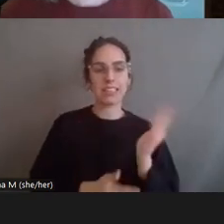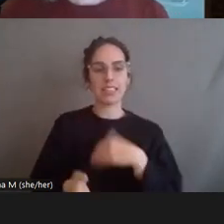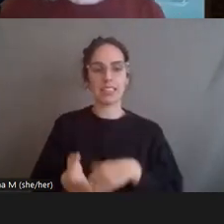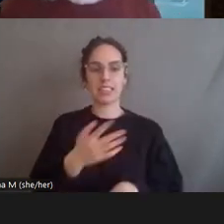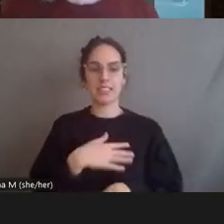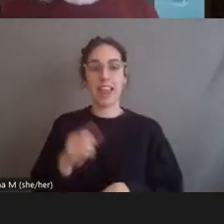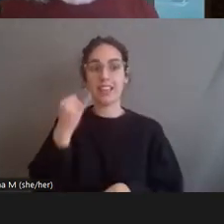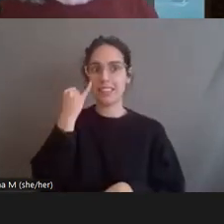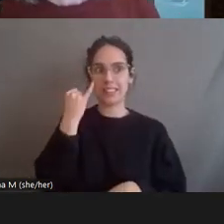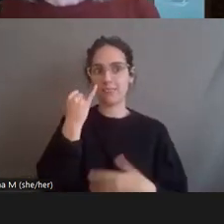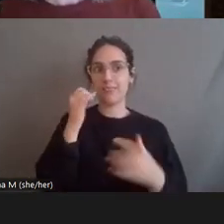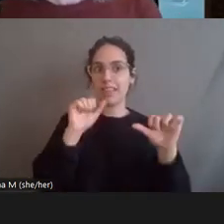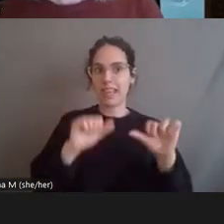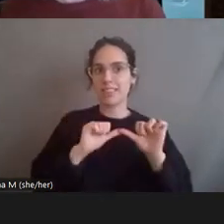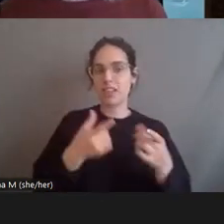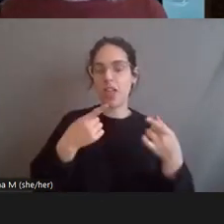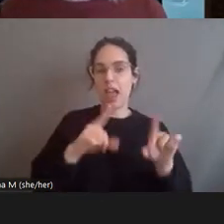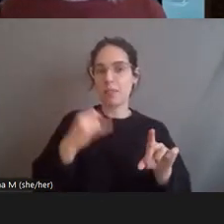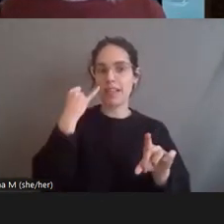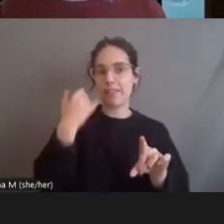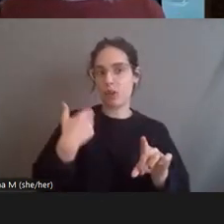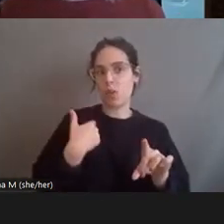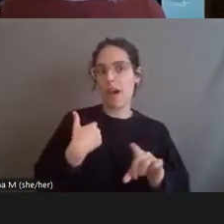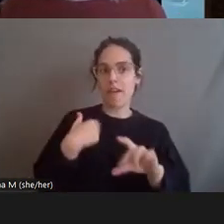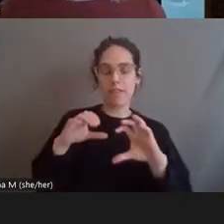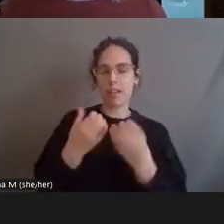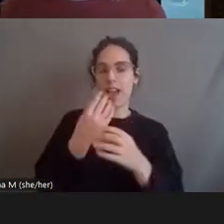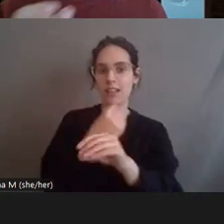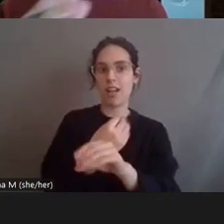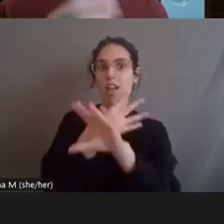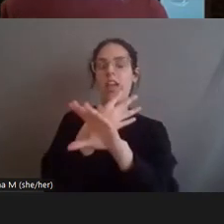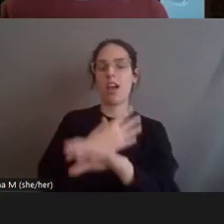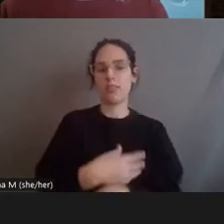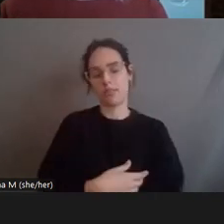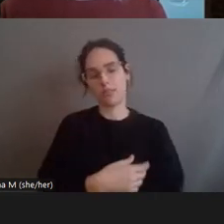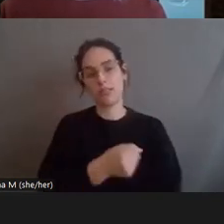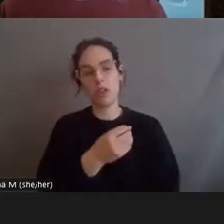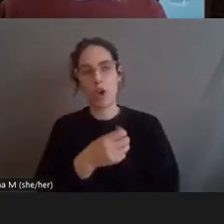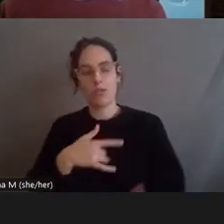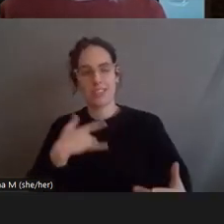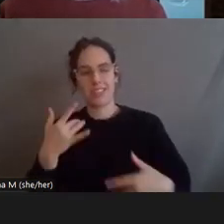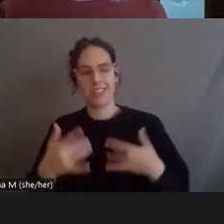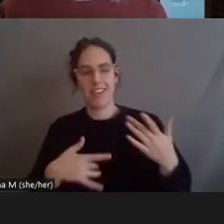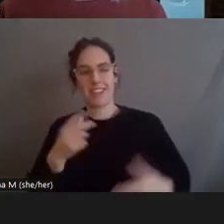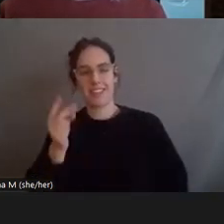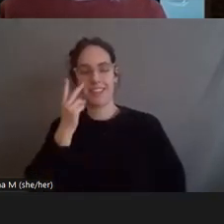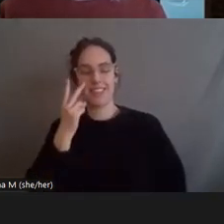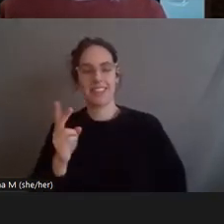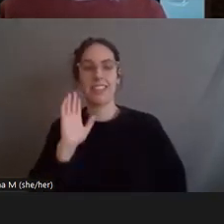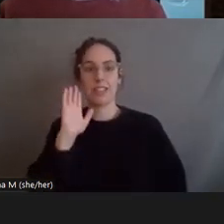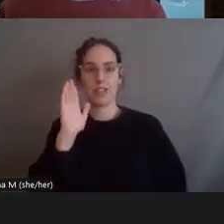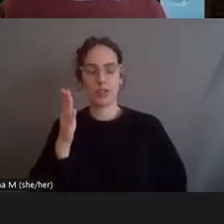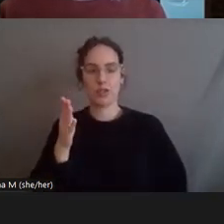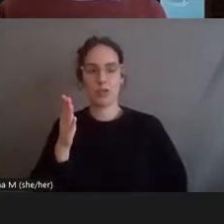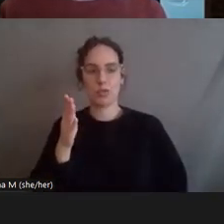and remotely. So it's an exciting kind of combination of the digital slideshow video that you're